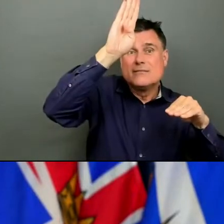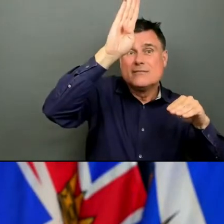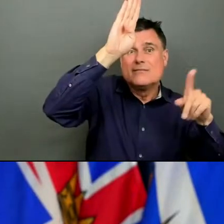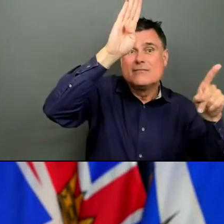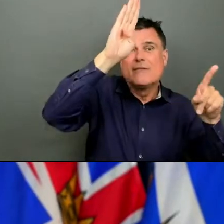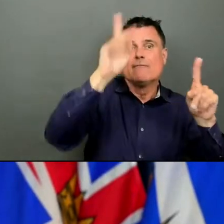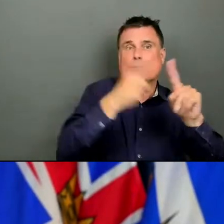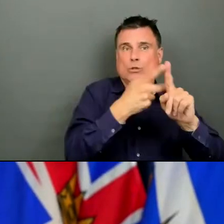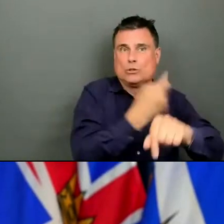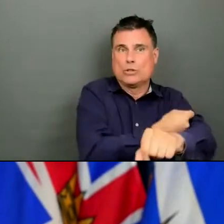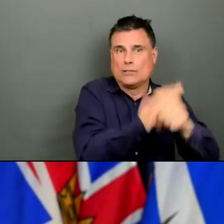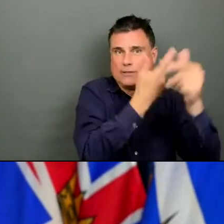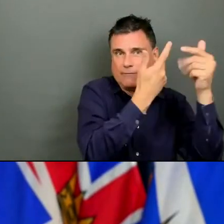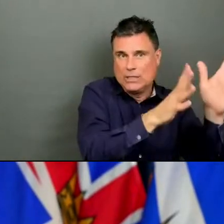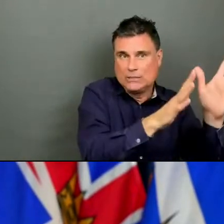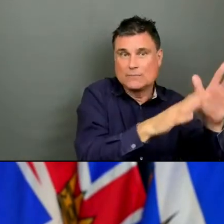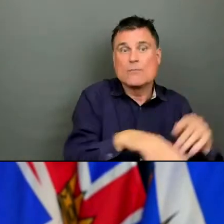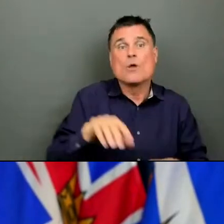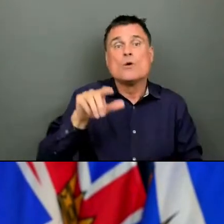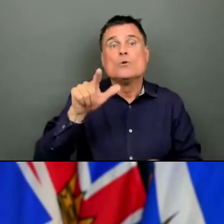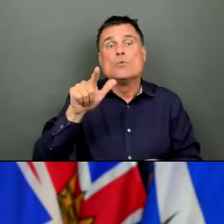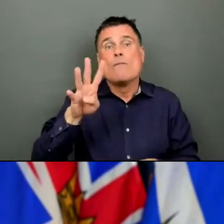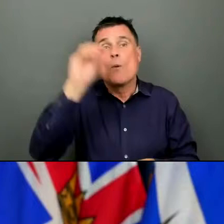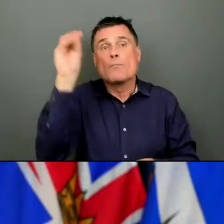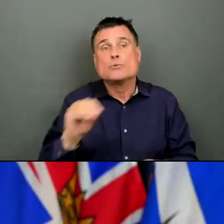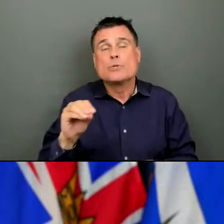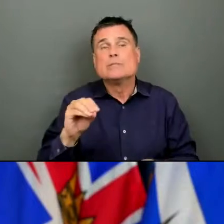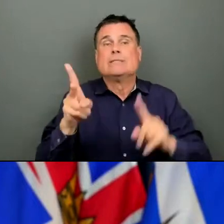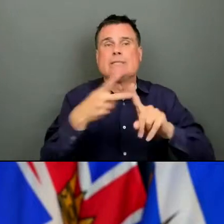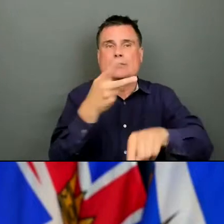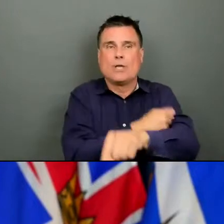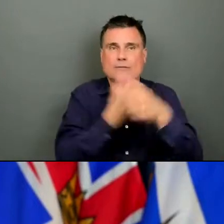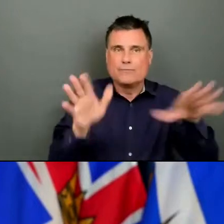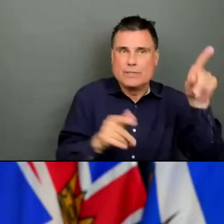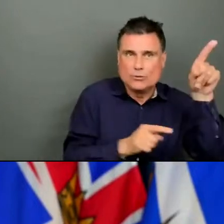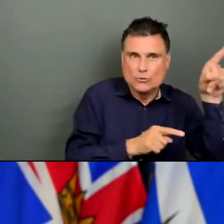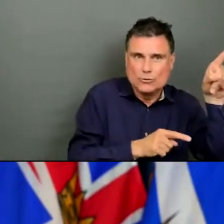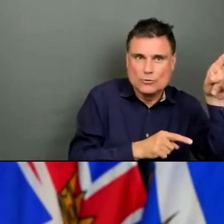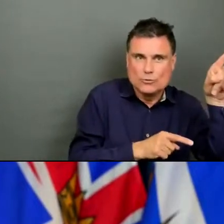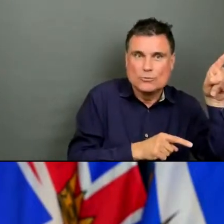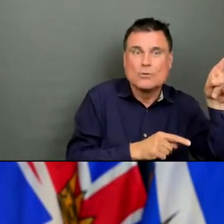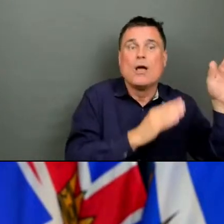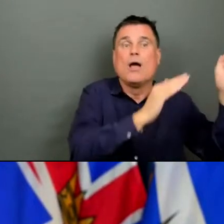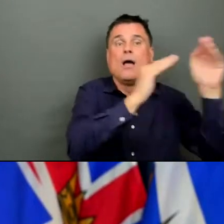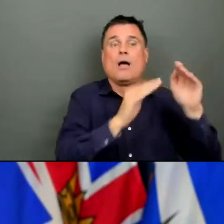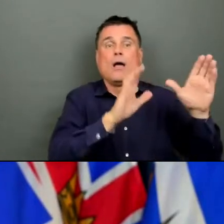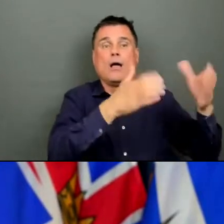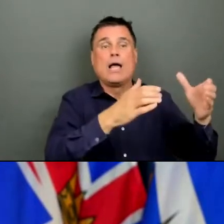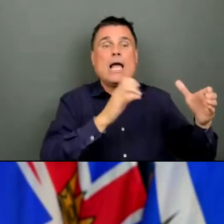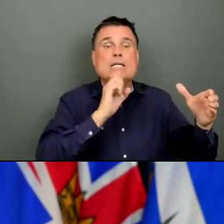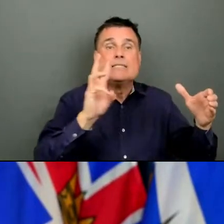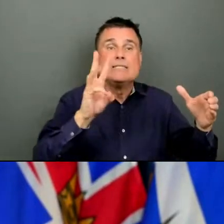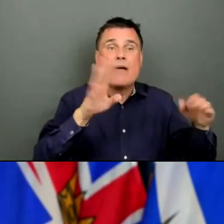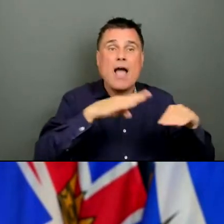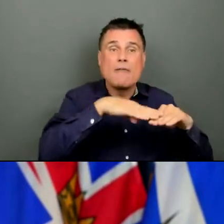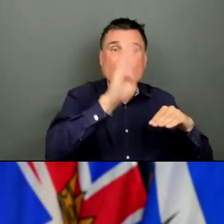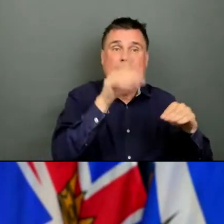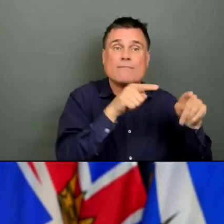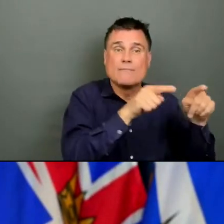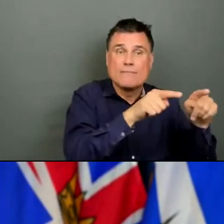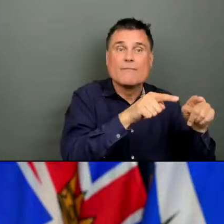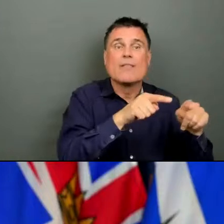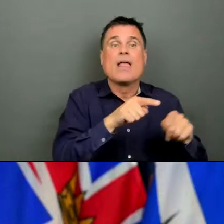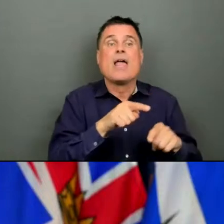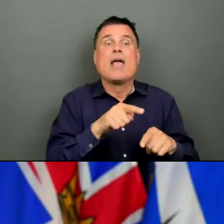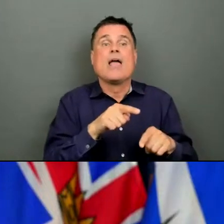24% their second dose. 60 and above is 85% their first dose, 17% their second dose. And 50 and above,